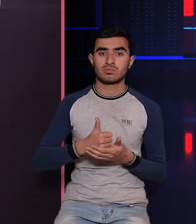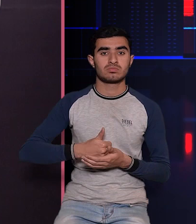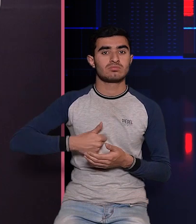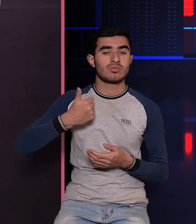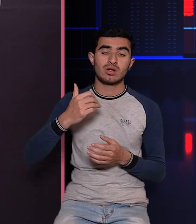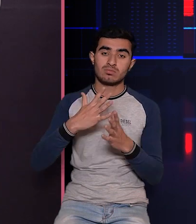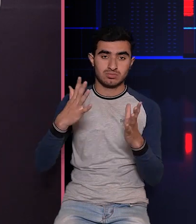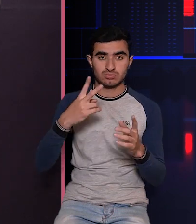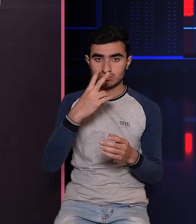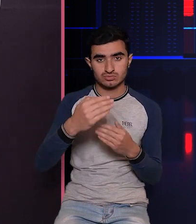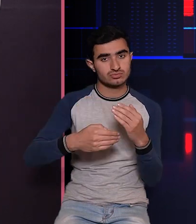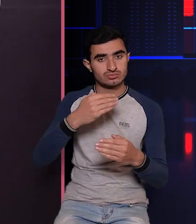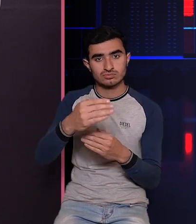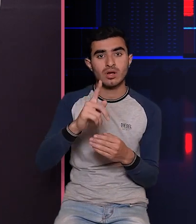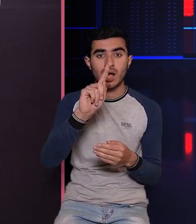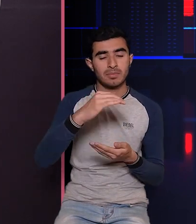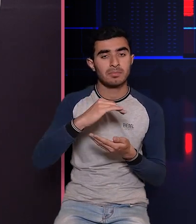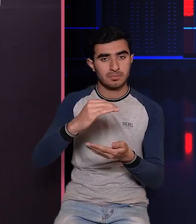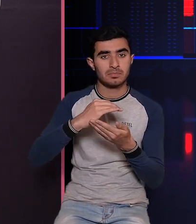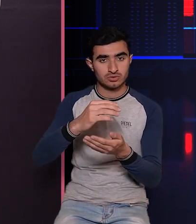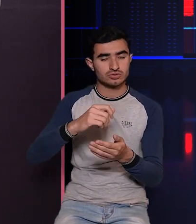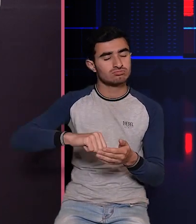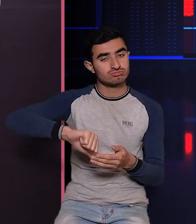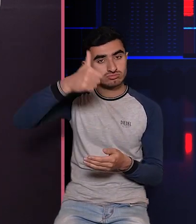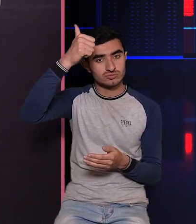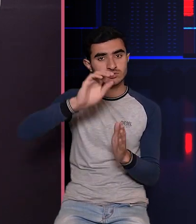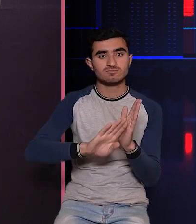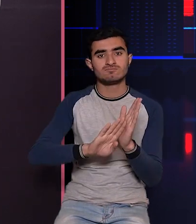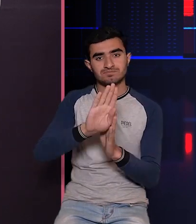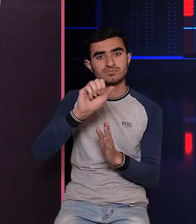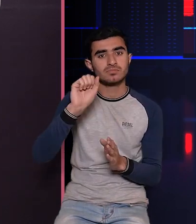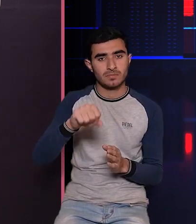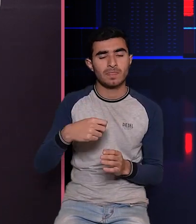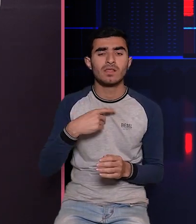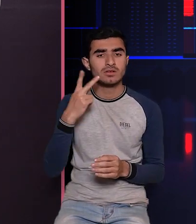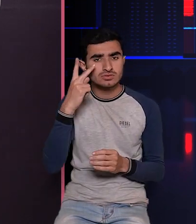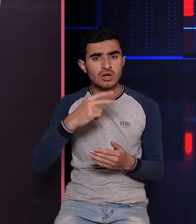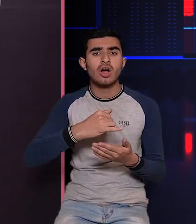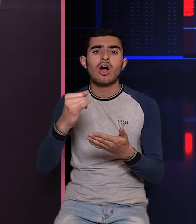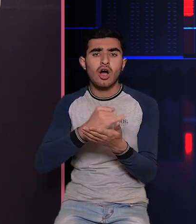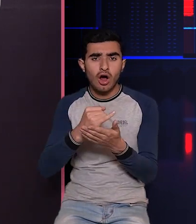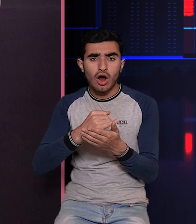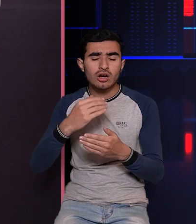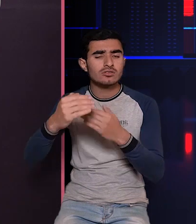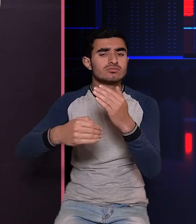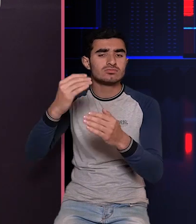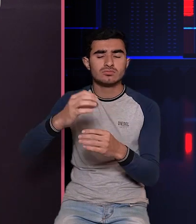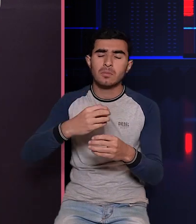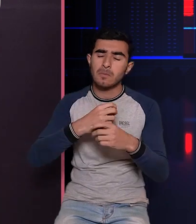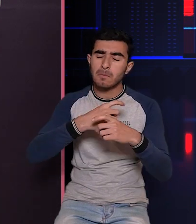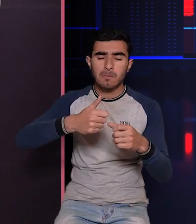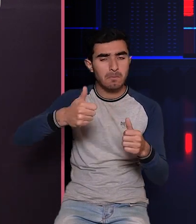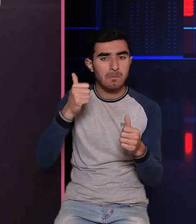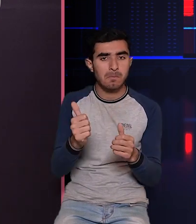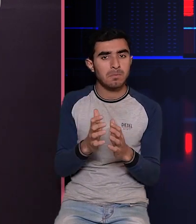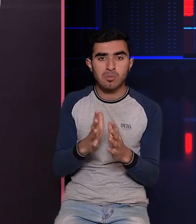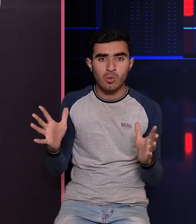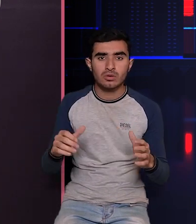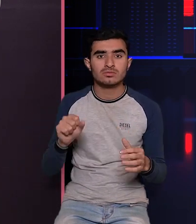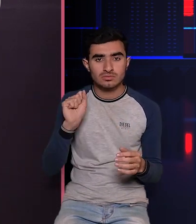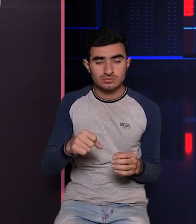very proud. I see the future incredibly bright for the arts. I see the